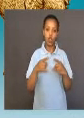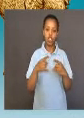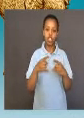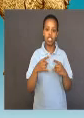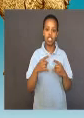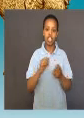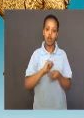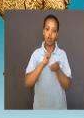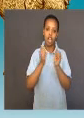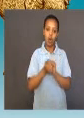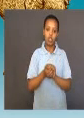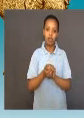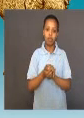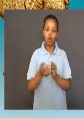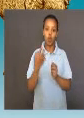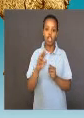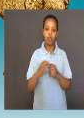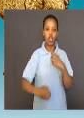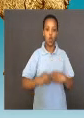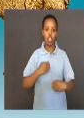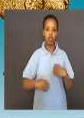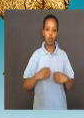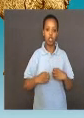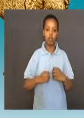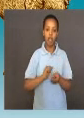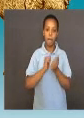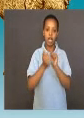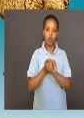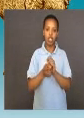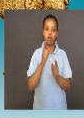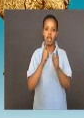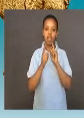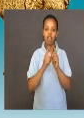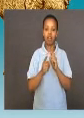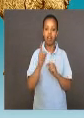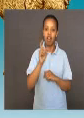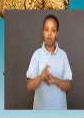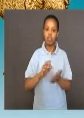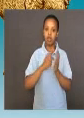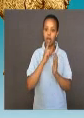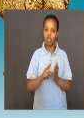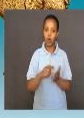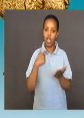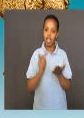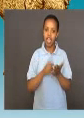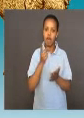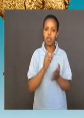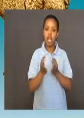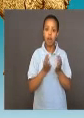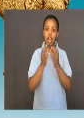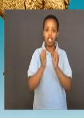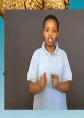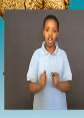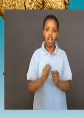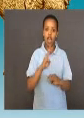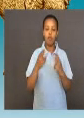or organisms in a way that also explains the change that is happening in